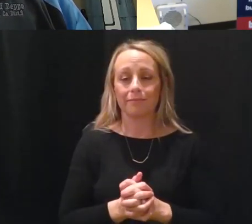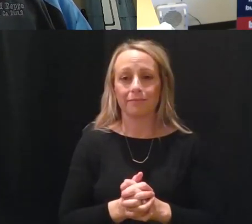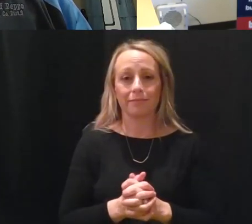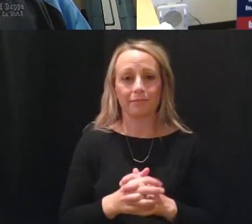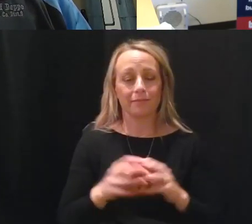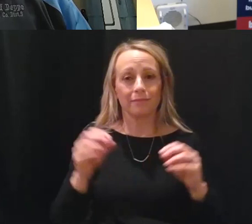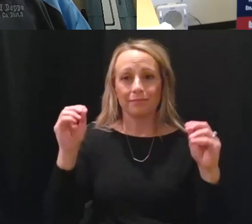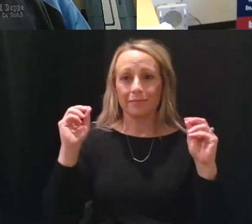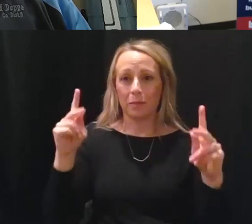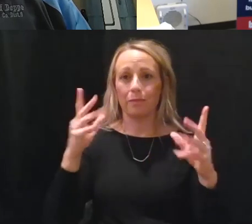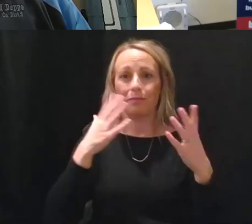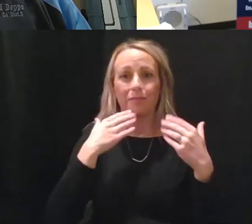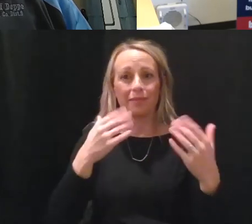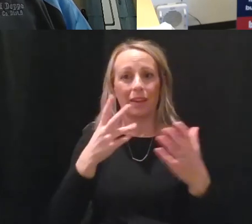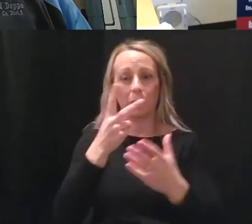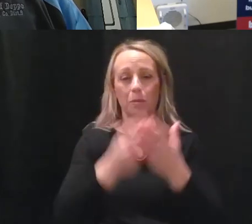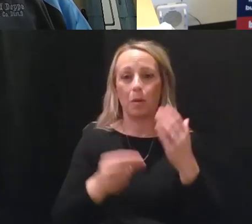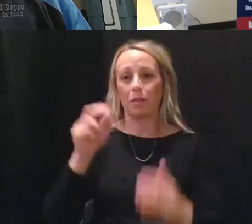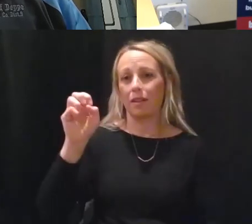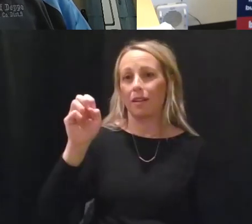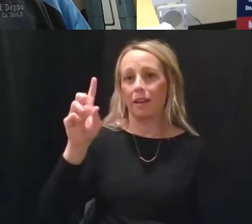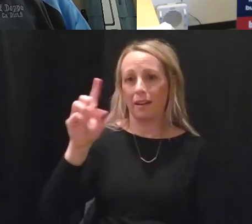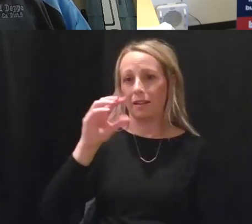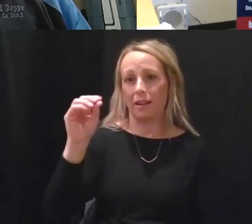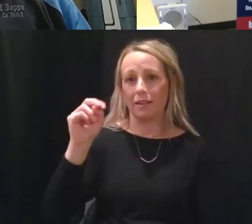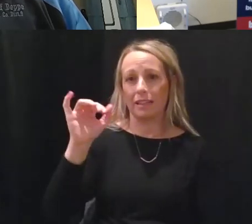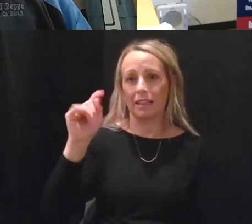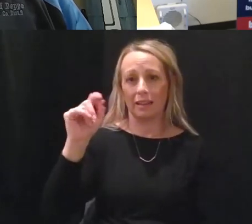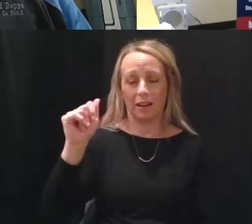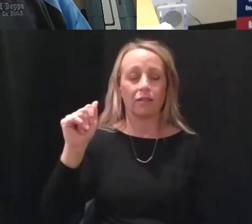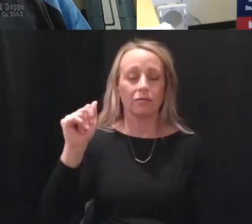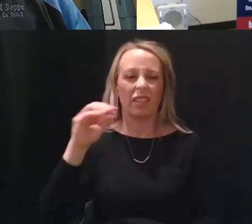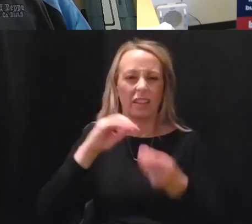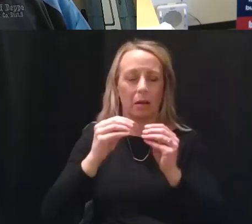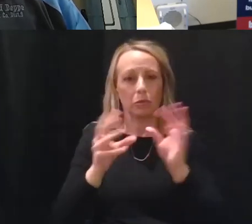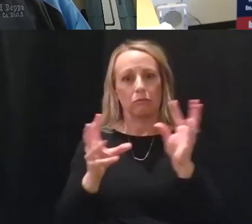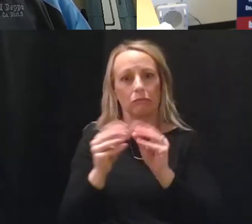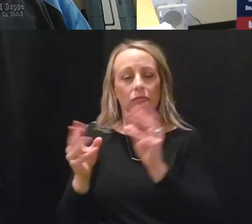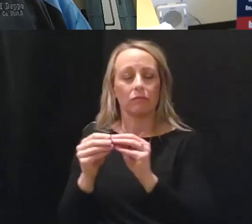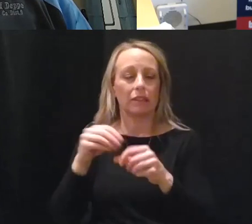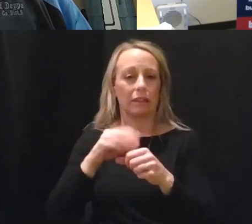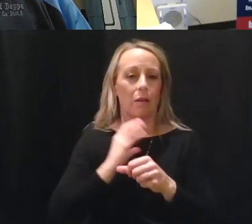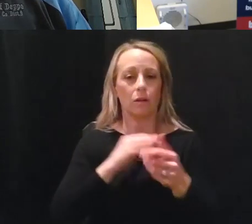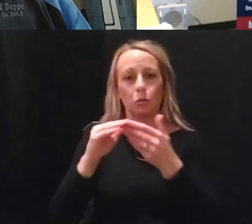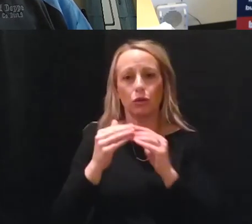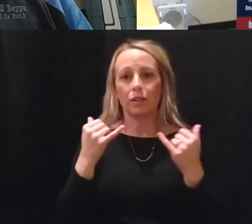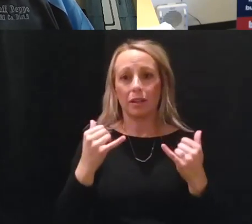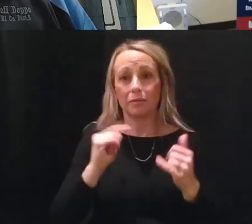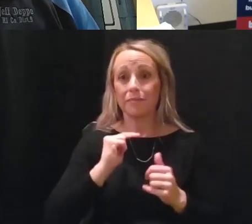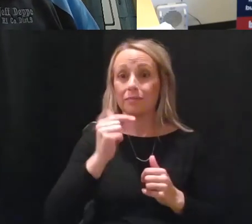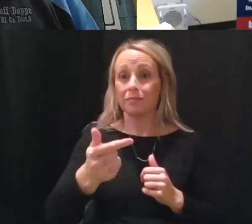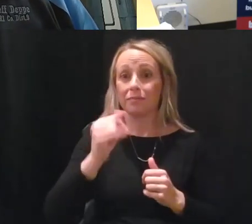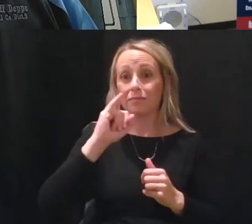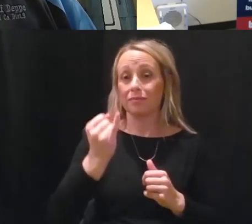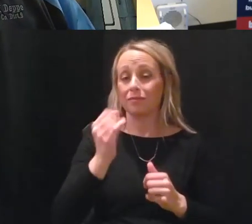Okay, thank you both Ed and Nita for the numbers for our community at this point. Next, we will hear from Jeff, who is a member